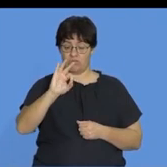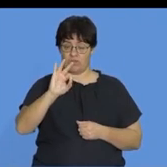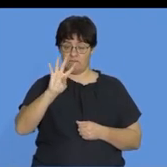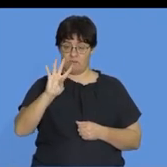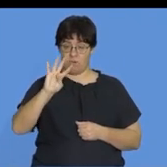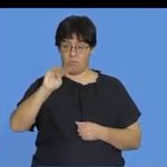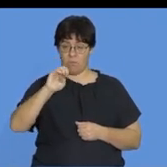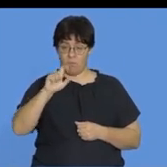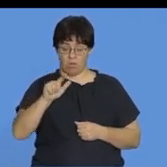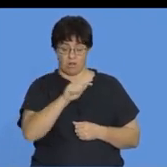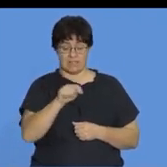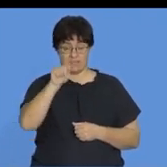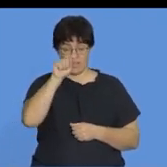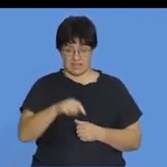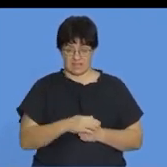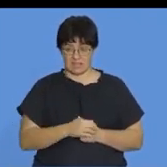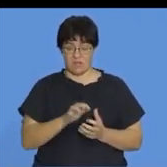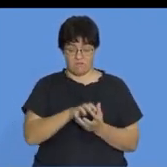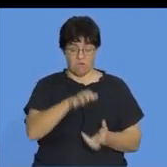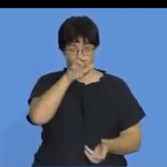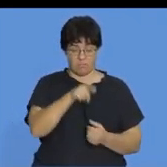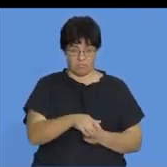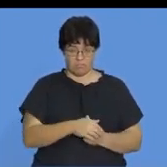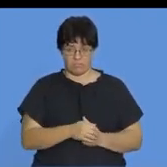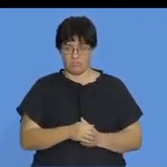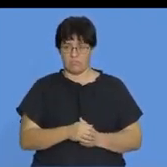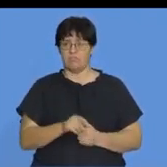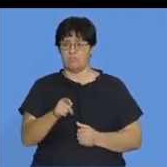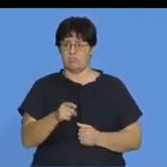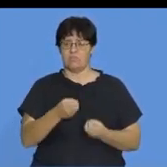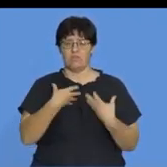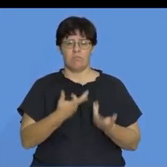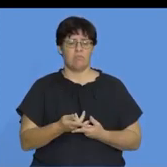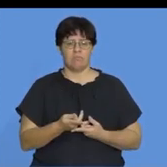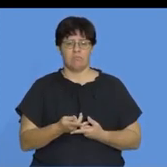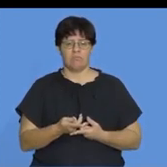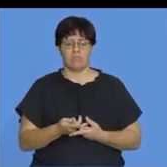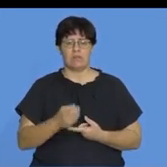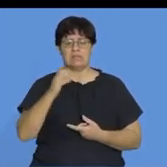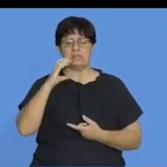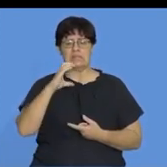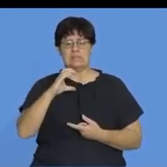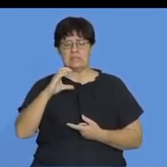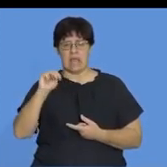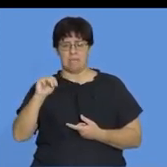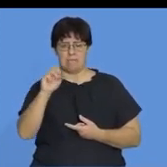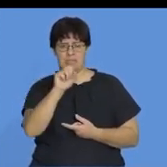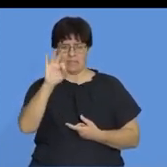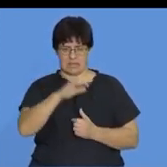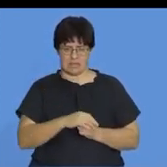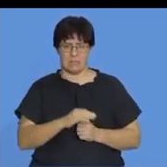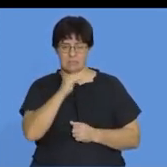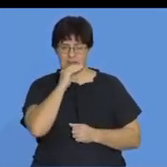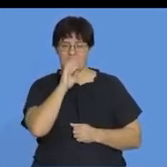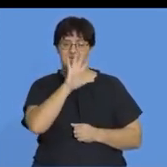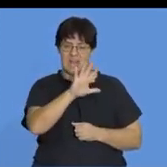0.034 divided by the volume, but this volume is given in cubic centimeters, okay? So it's gonna